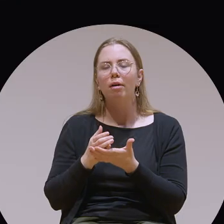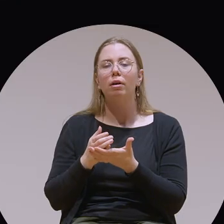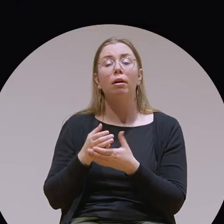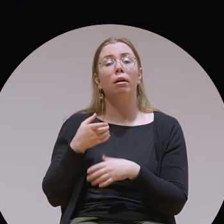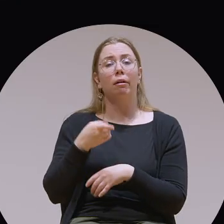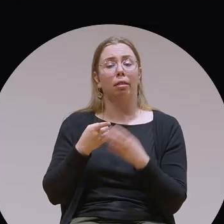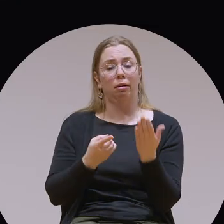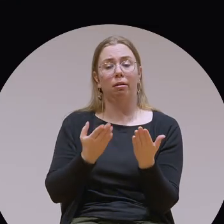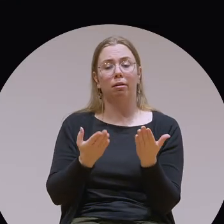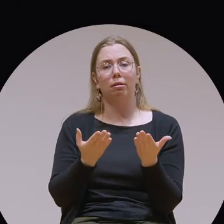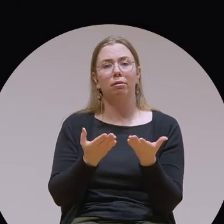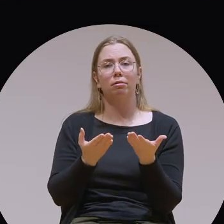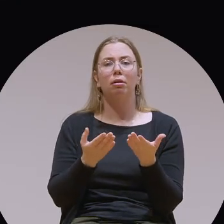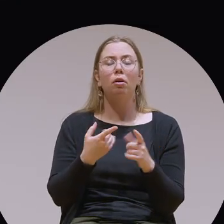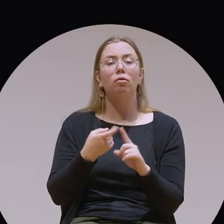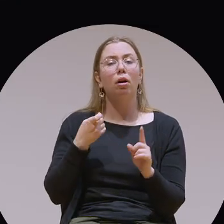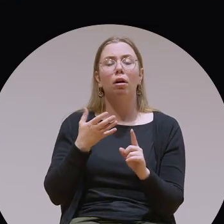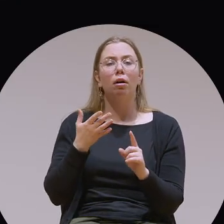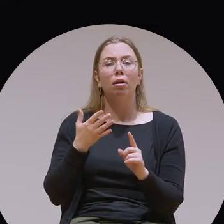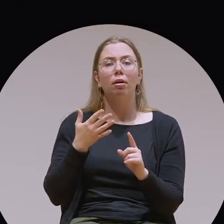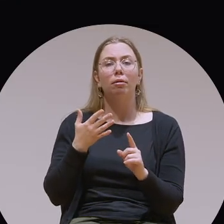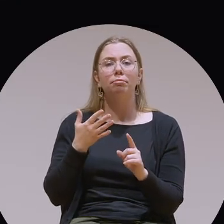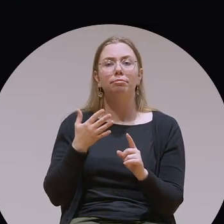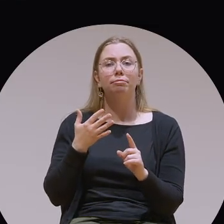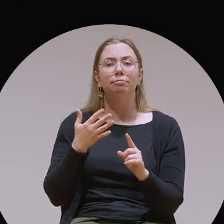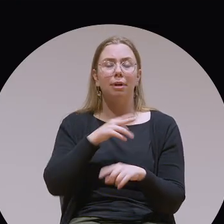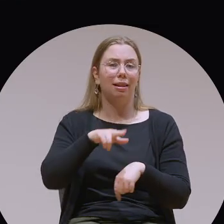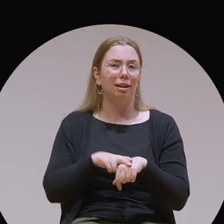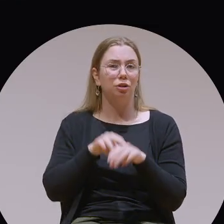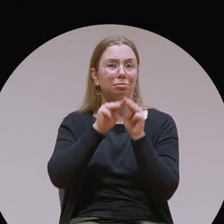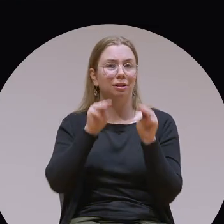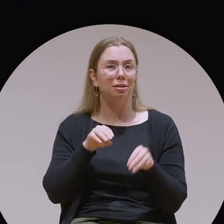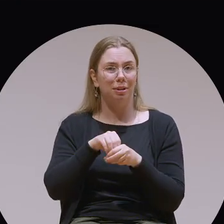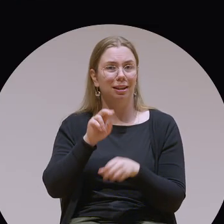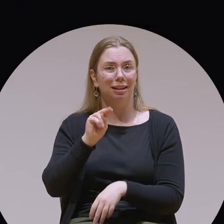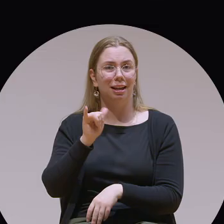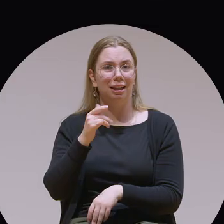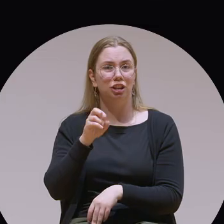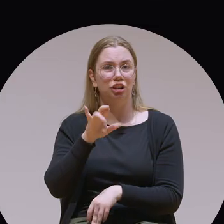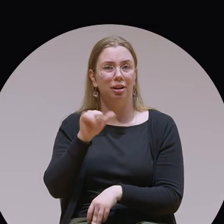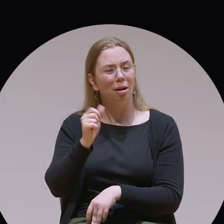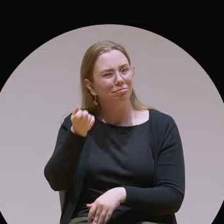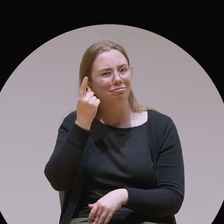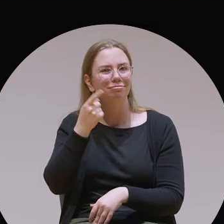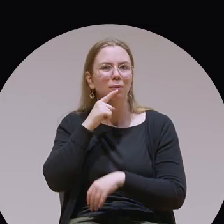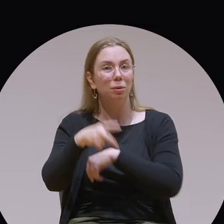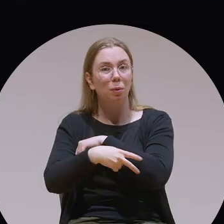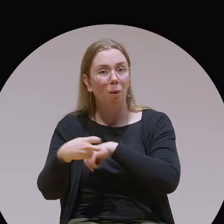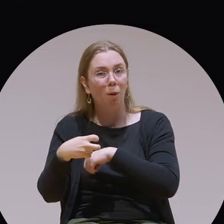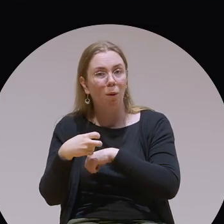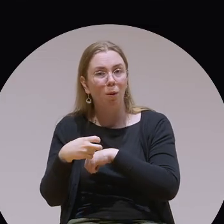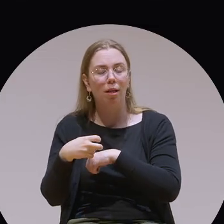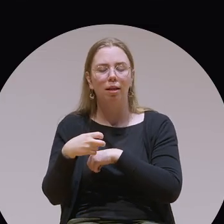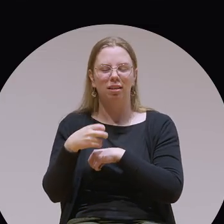discovered had been stolen from the National Museum in Nigeria in the 1950s. We discovered